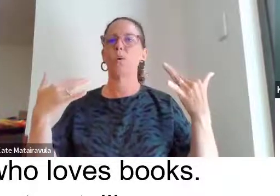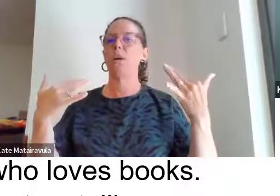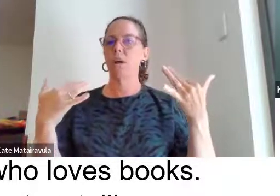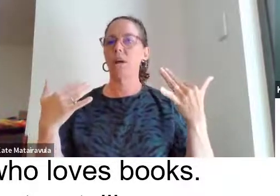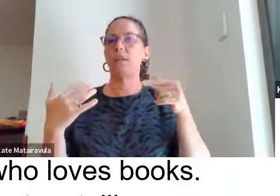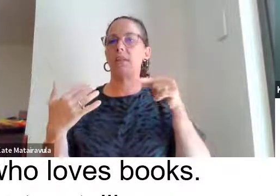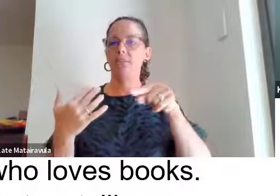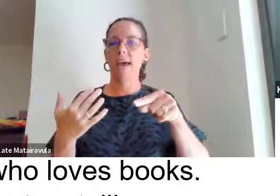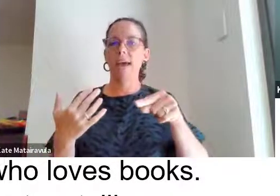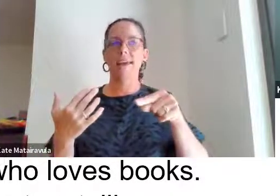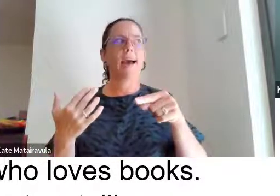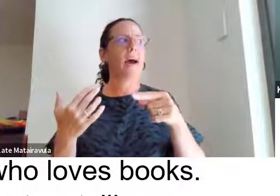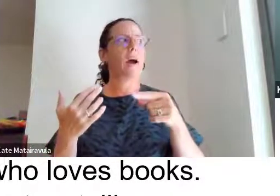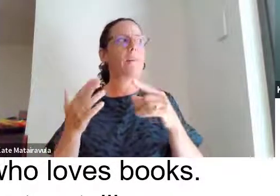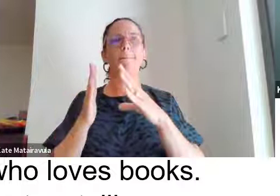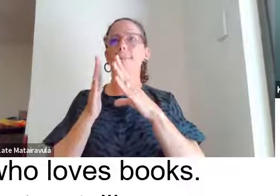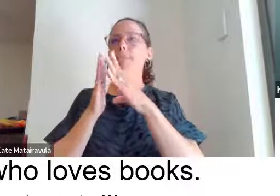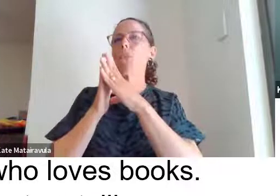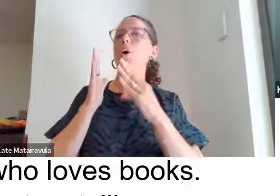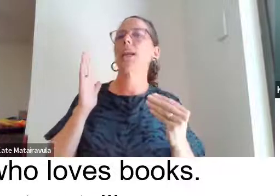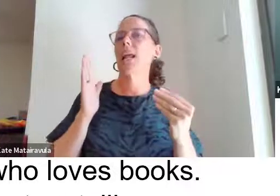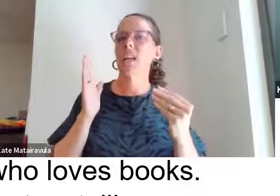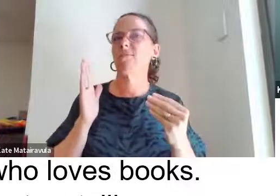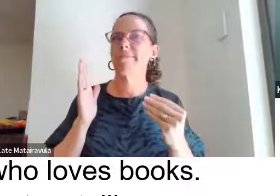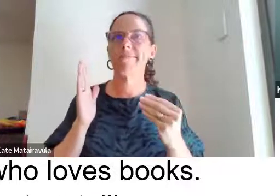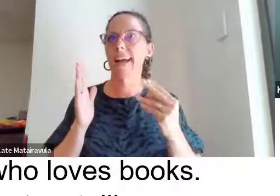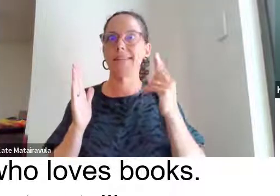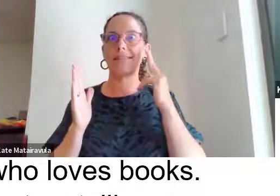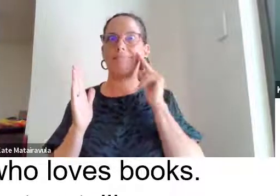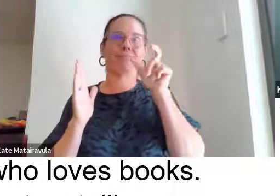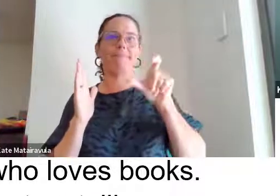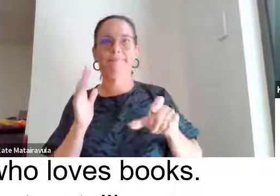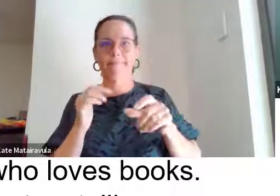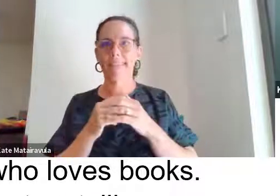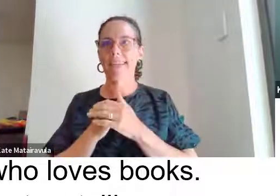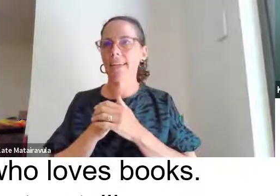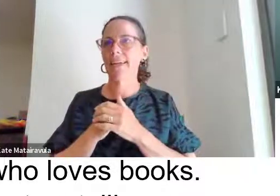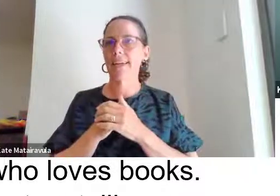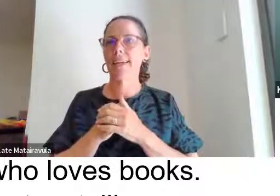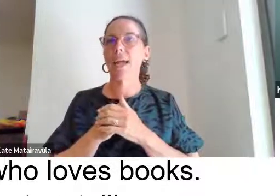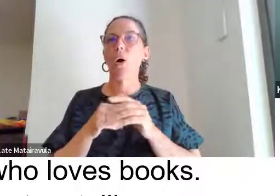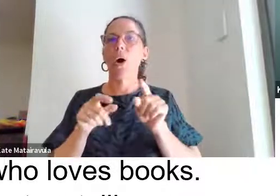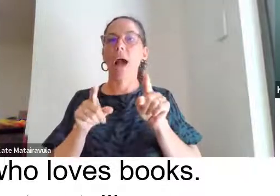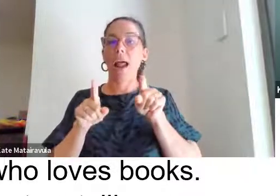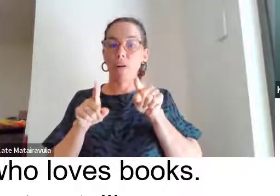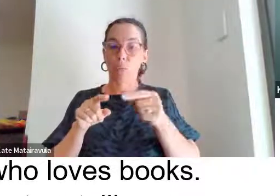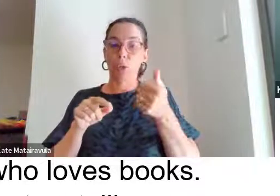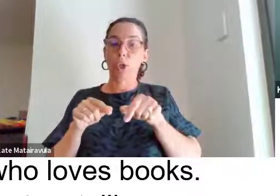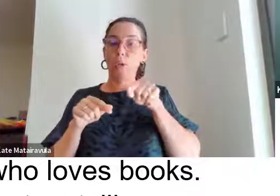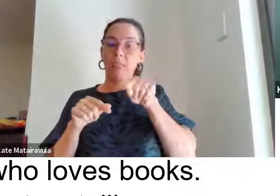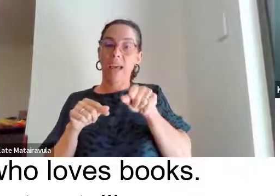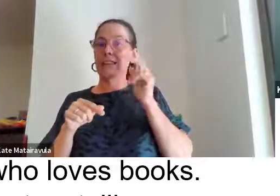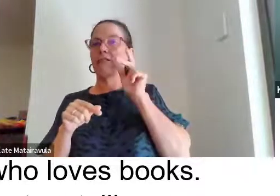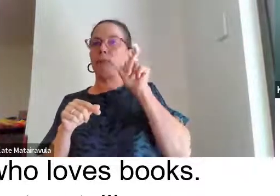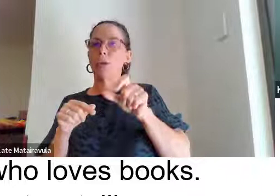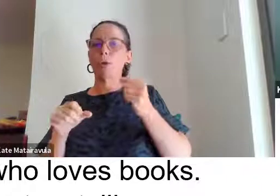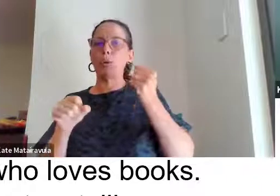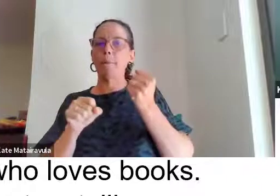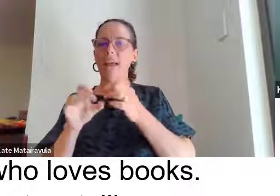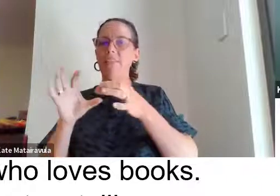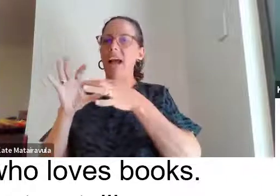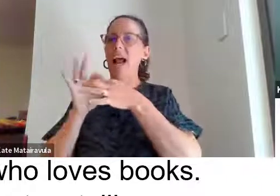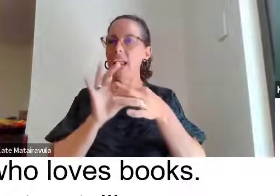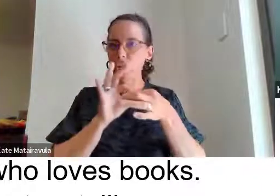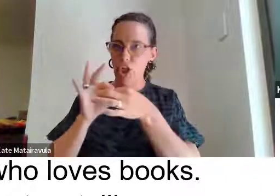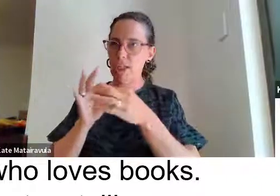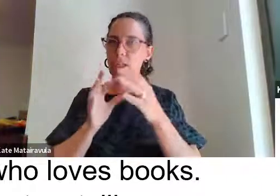of the storytelling, so the audience can focus on them. And there's a model there, there's a deaf role model.